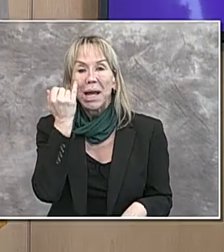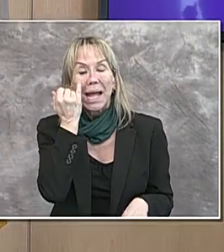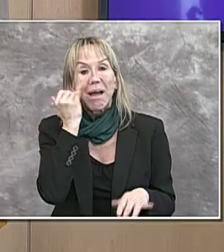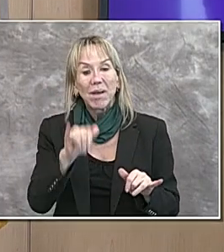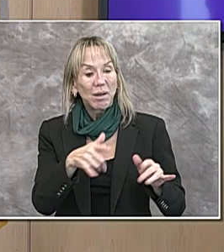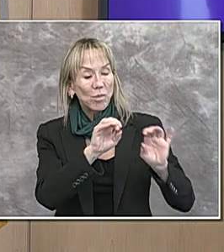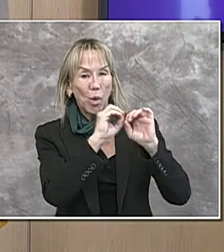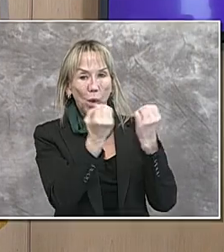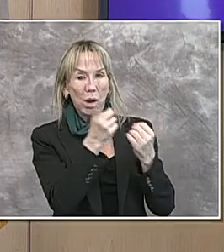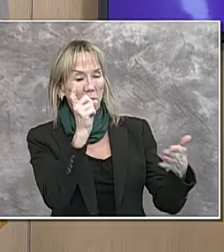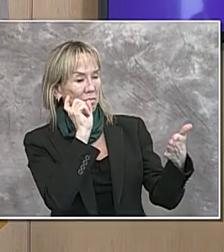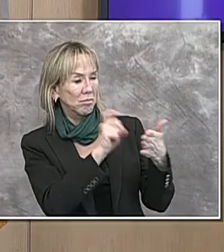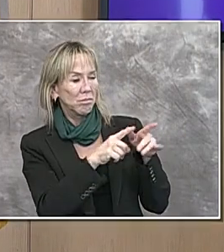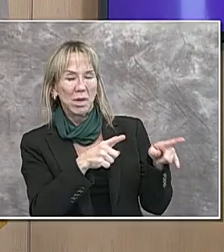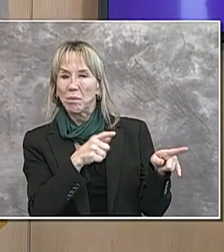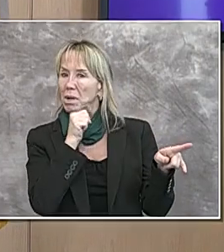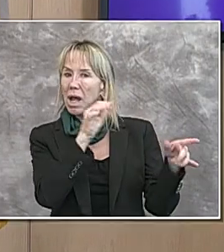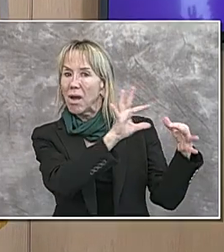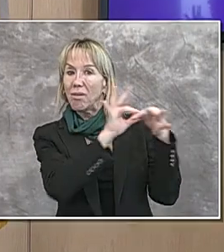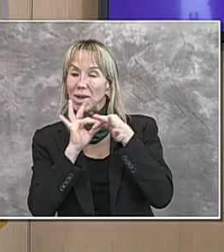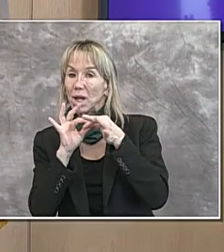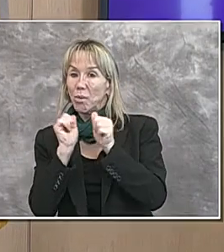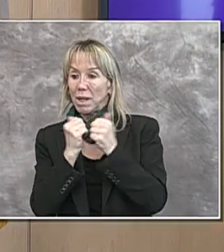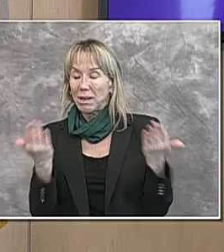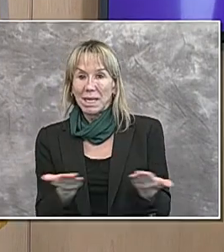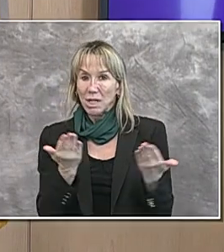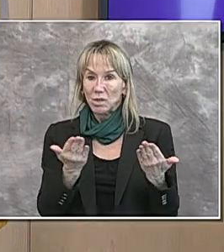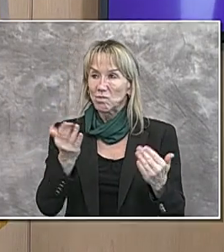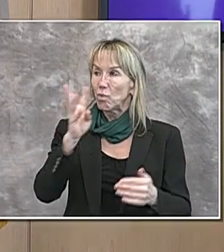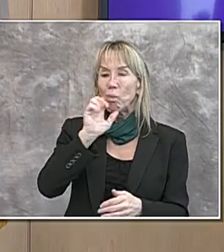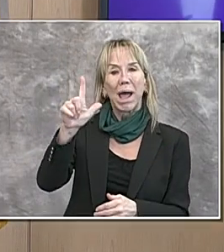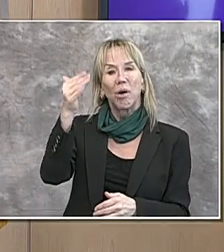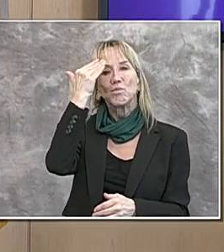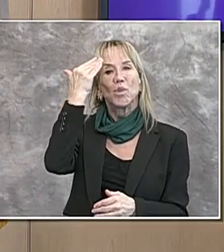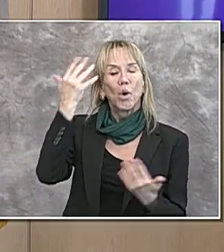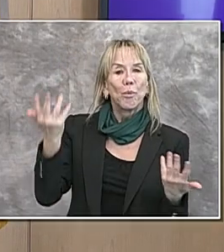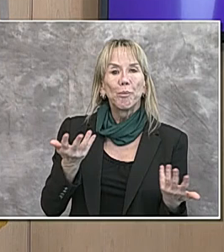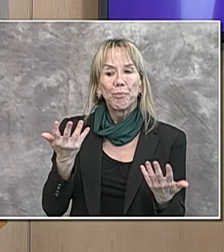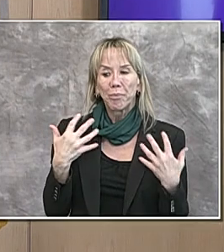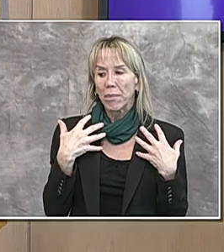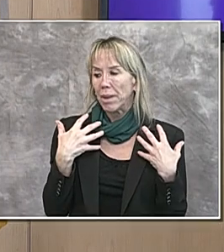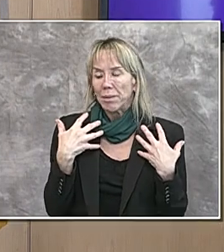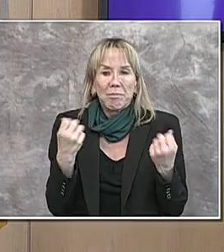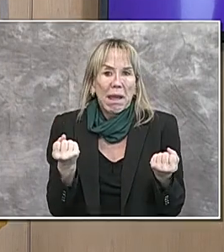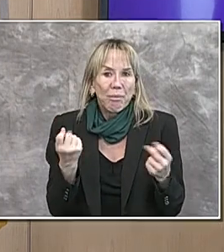organization that is not affiliated with one of our well-established healthcare